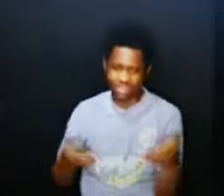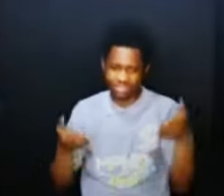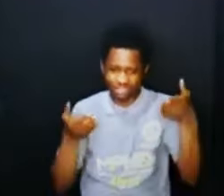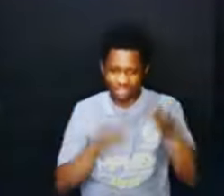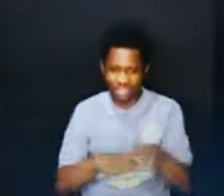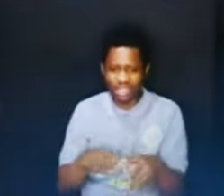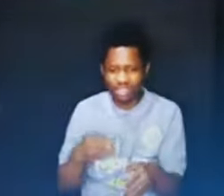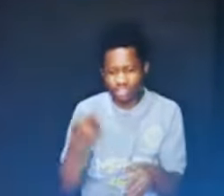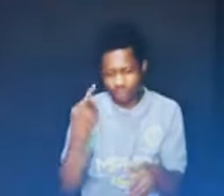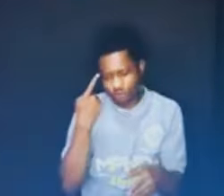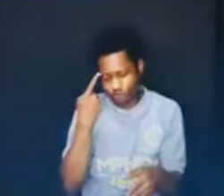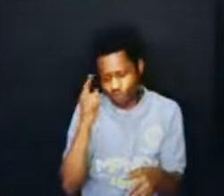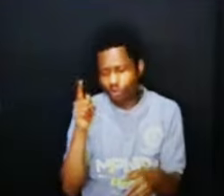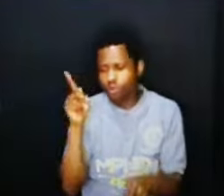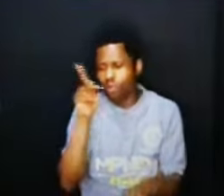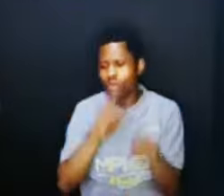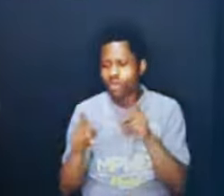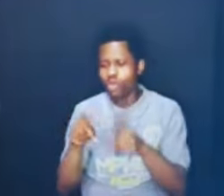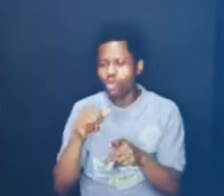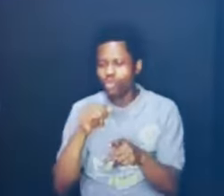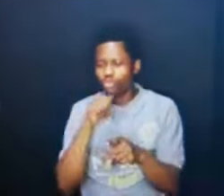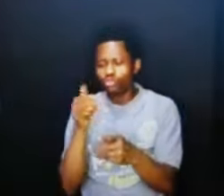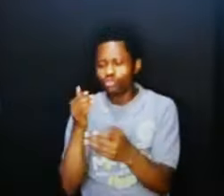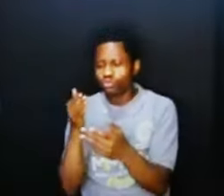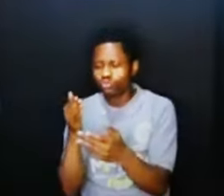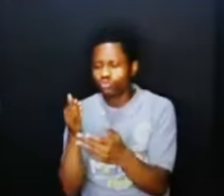When we were not